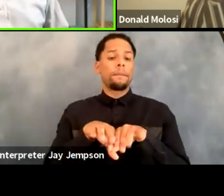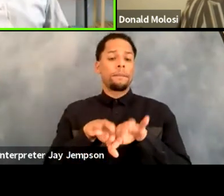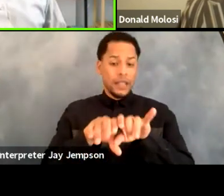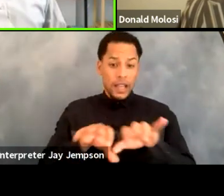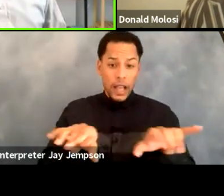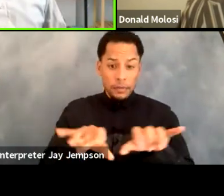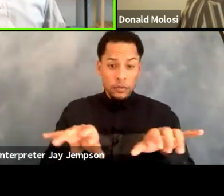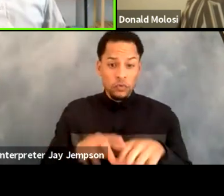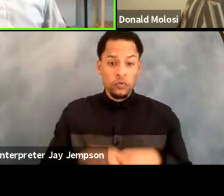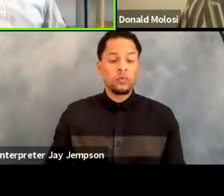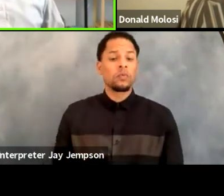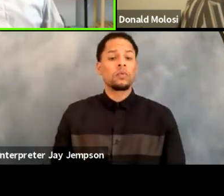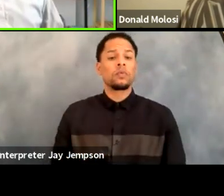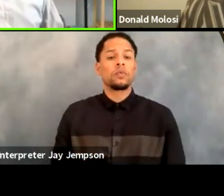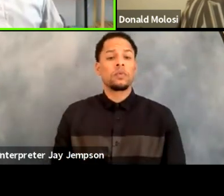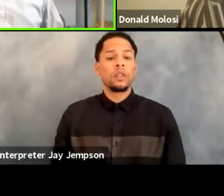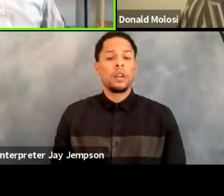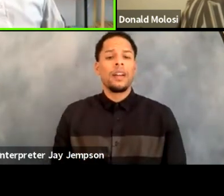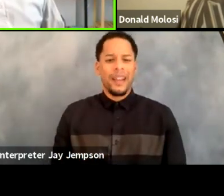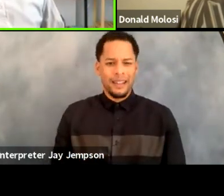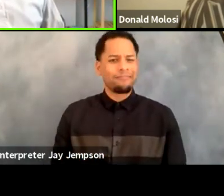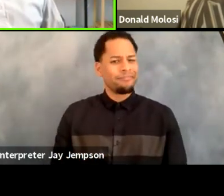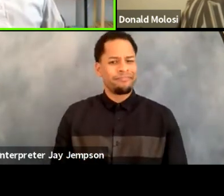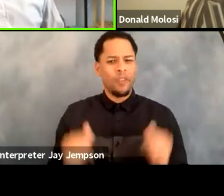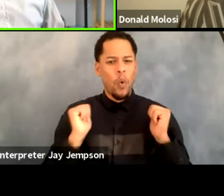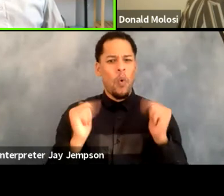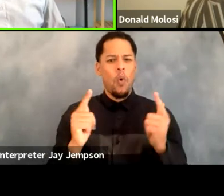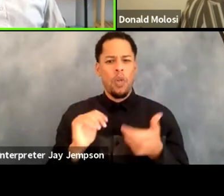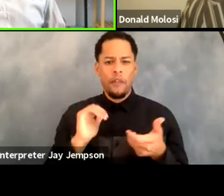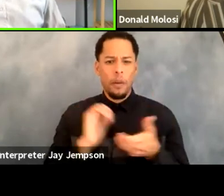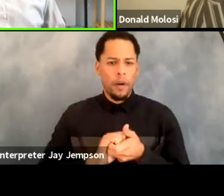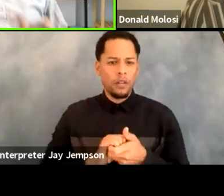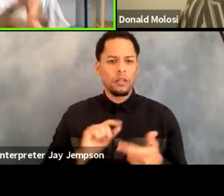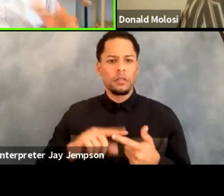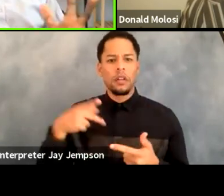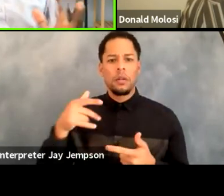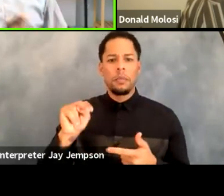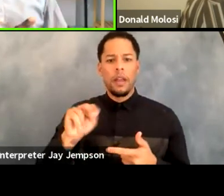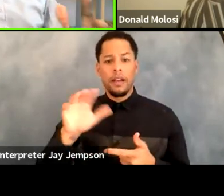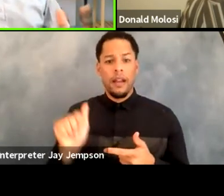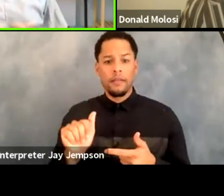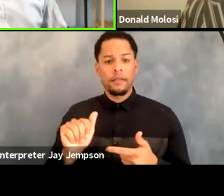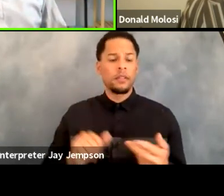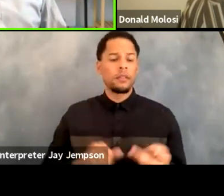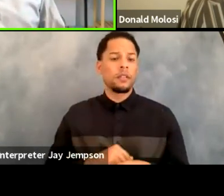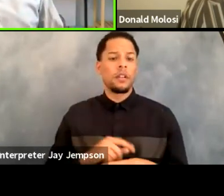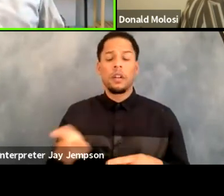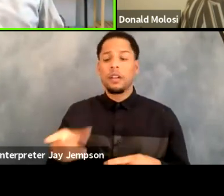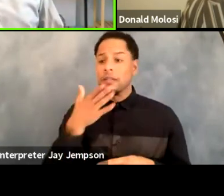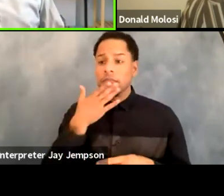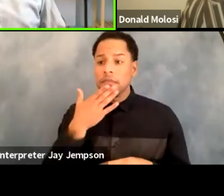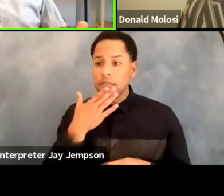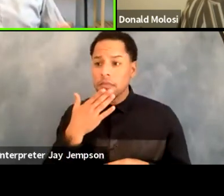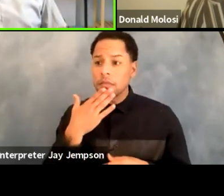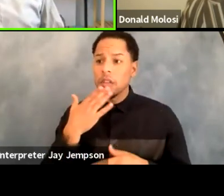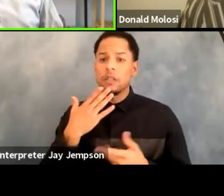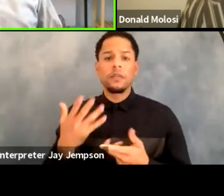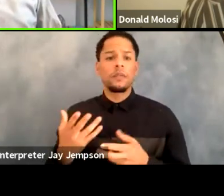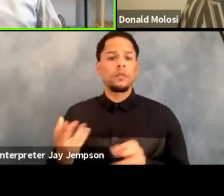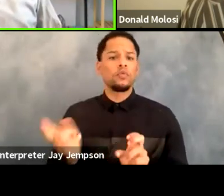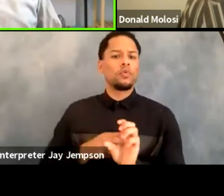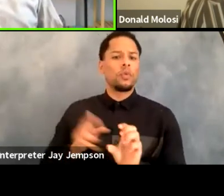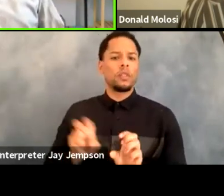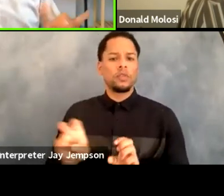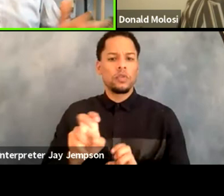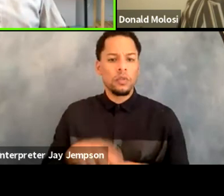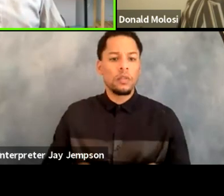to all our partners, Pan-African Creative Exchange, thank you for taking, being on the journey with us. To Safe World, thank